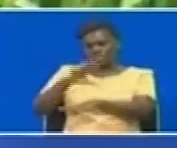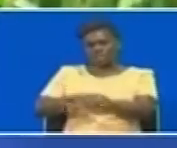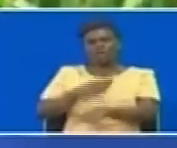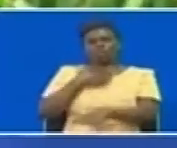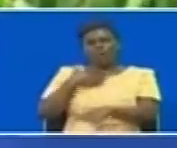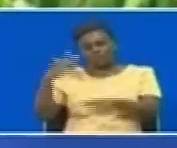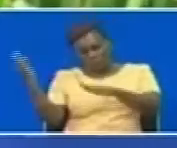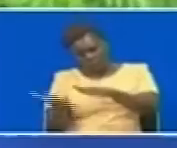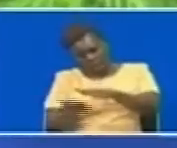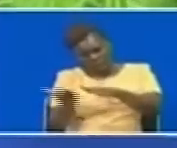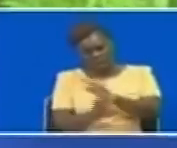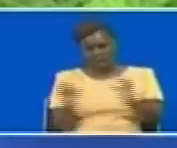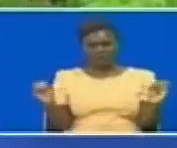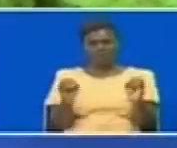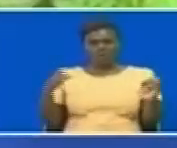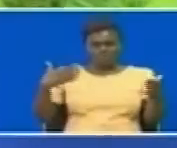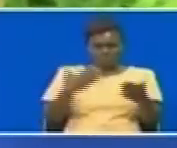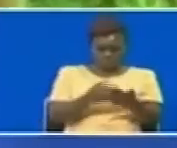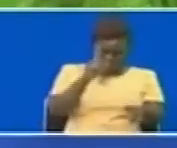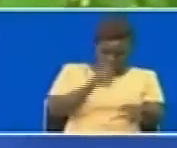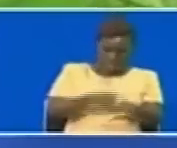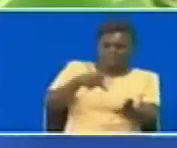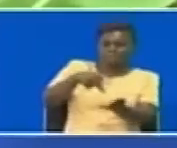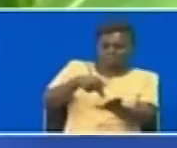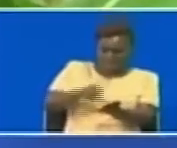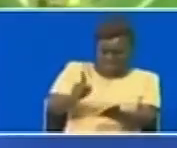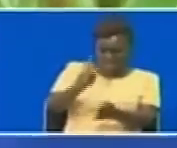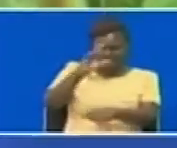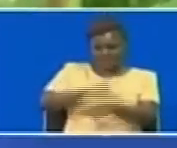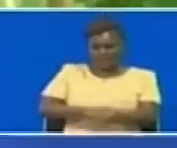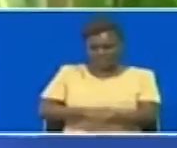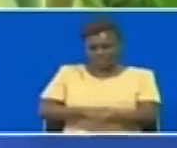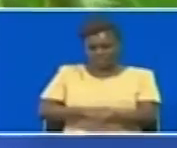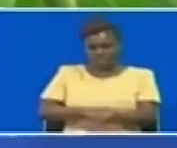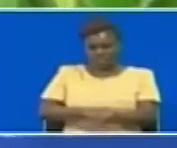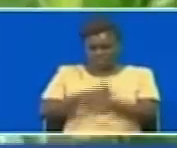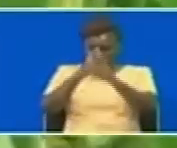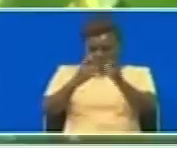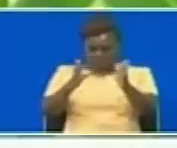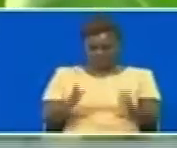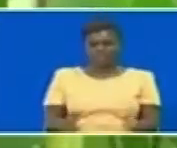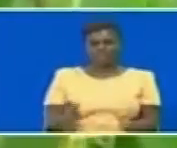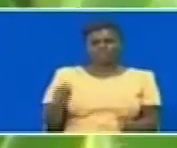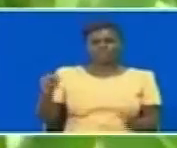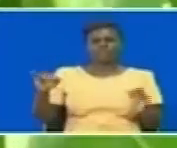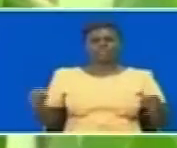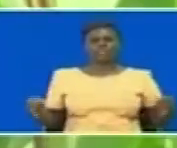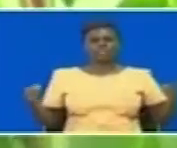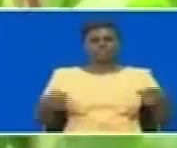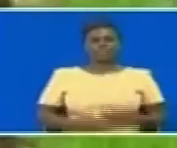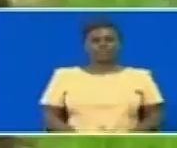to destroy their crop until compensation is assured. Dr. Masi Korir, KTN News.